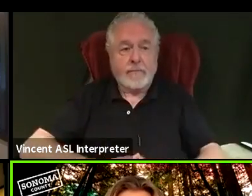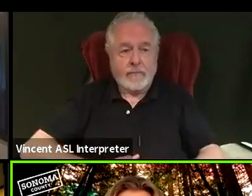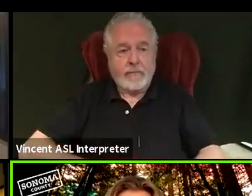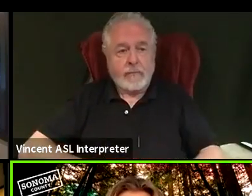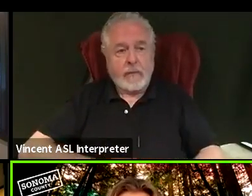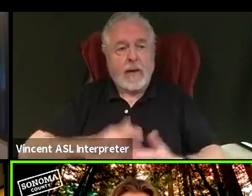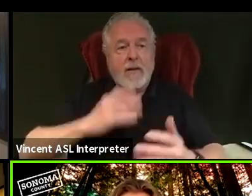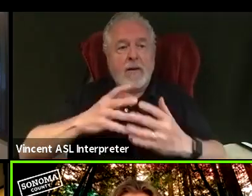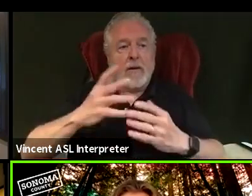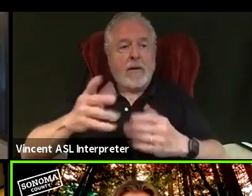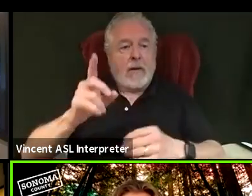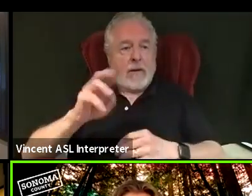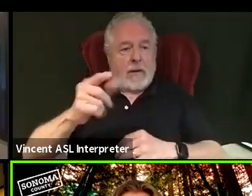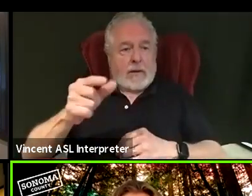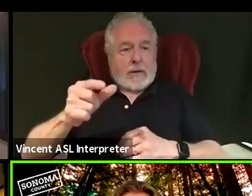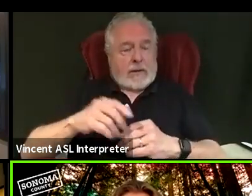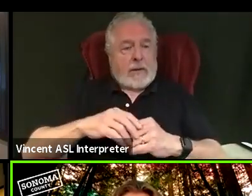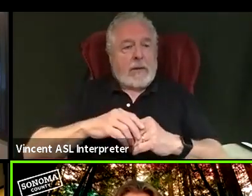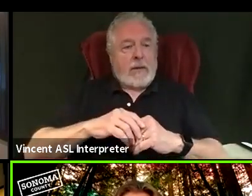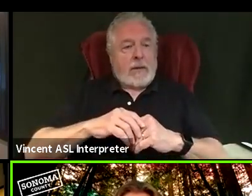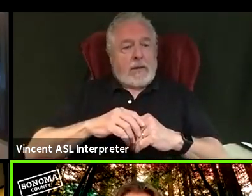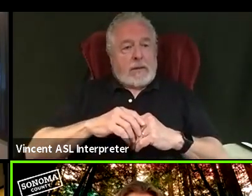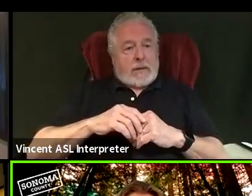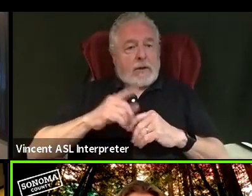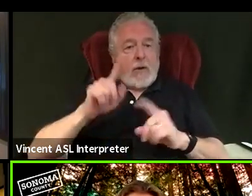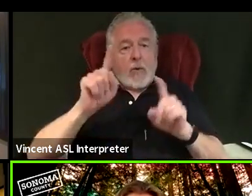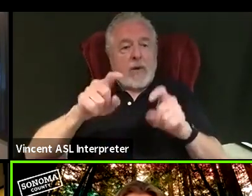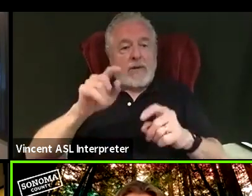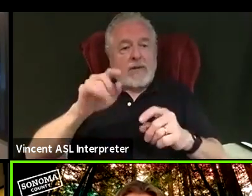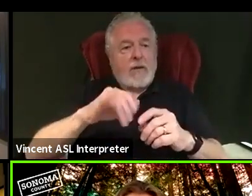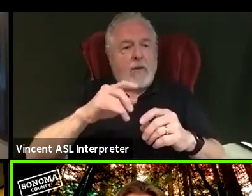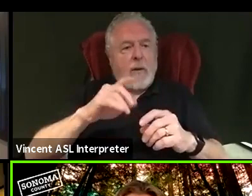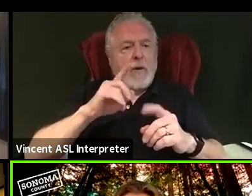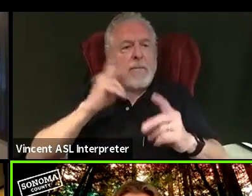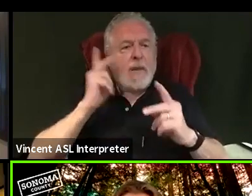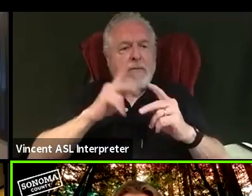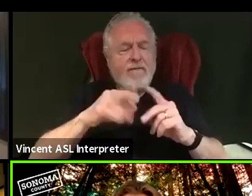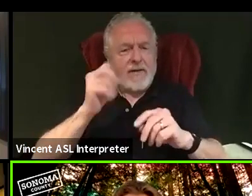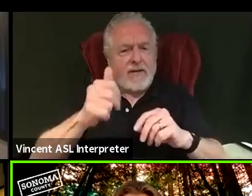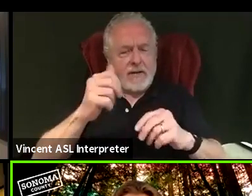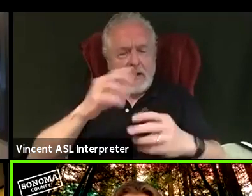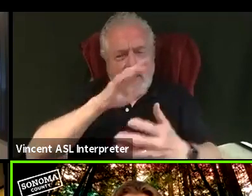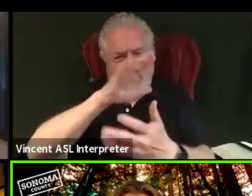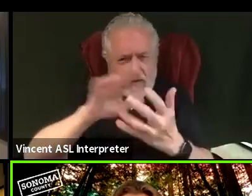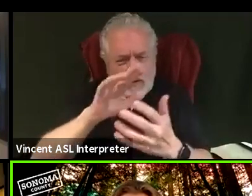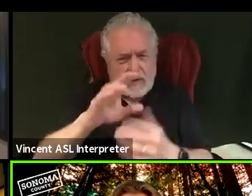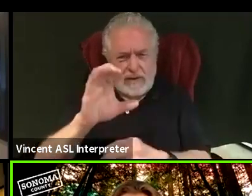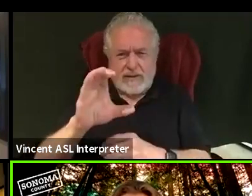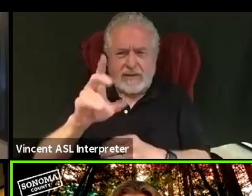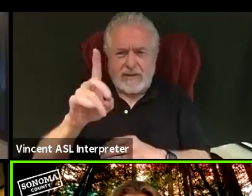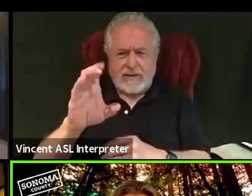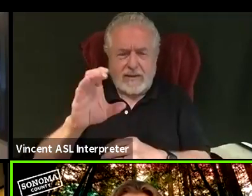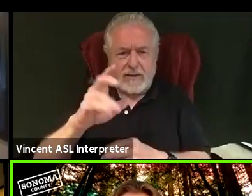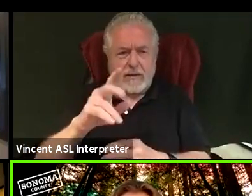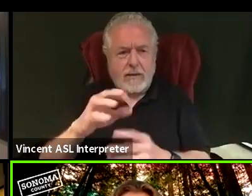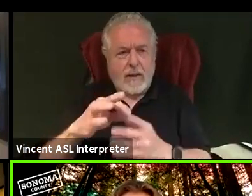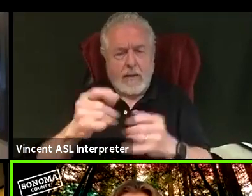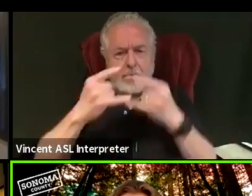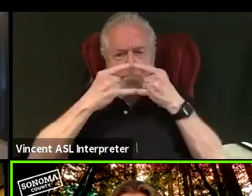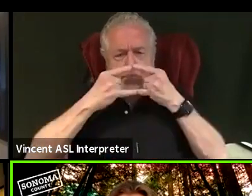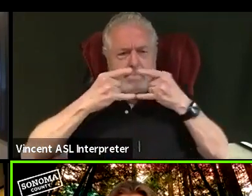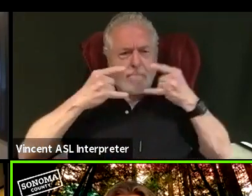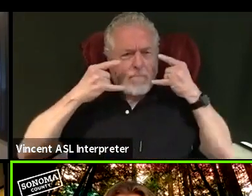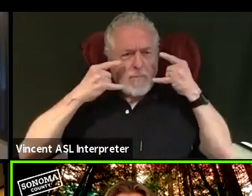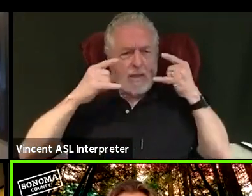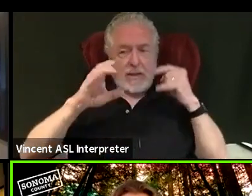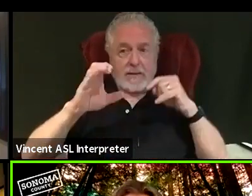Thank you so much, Dr. Green. Question for Dr. Mace is that, you know, a lot of people found themselves confused by the CDC guidelines on mask wearing, given